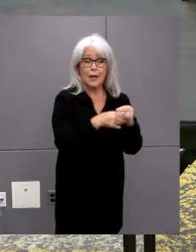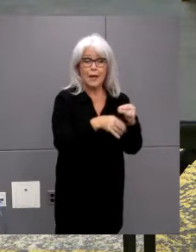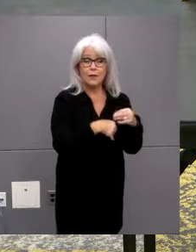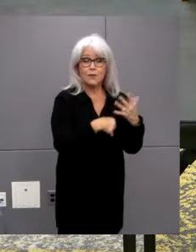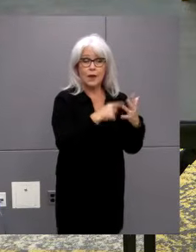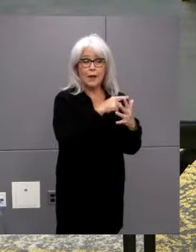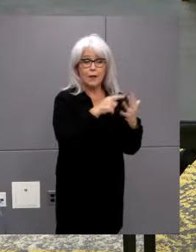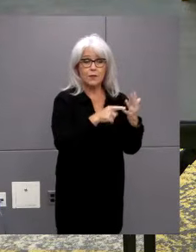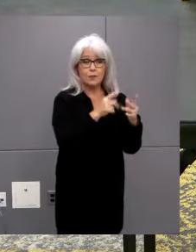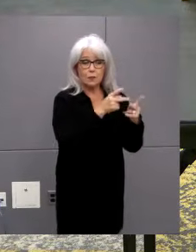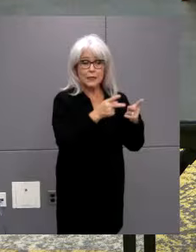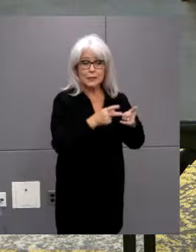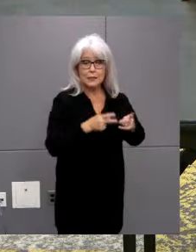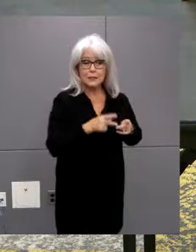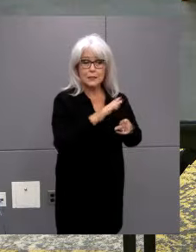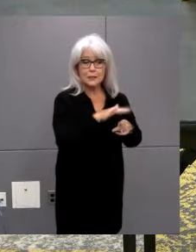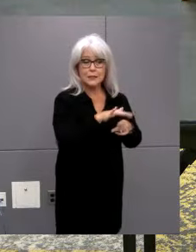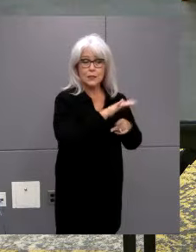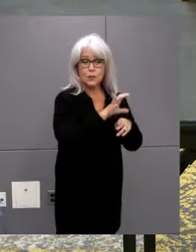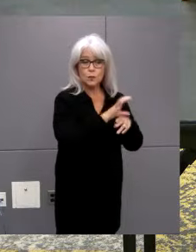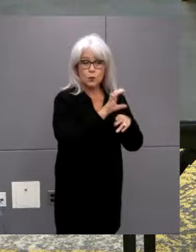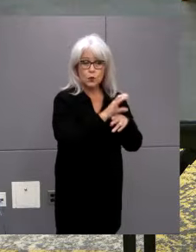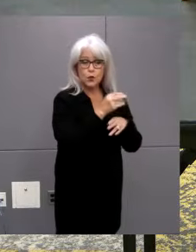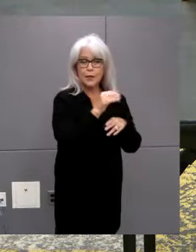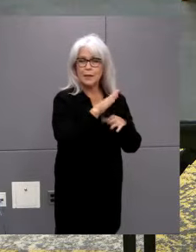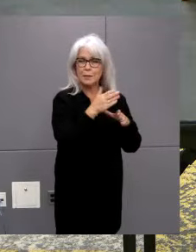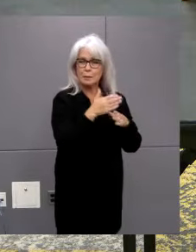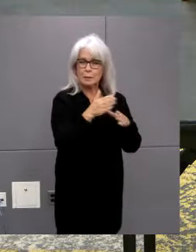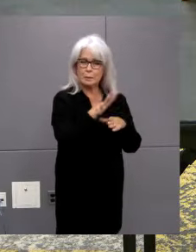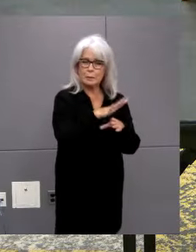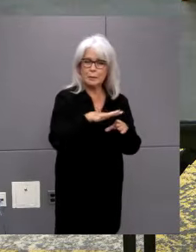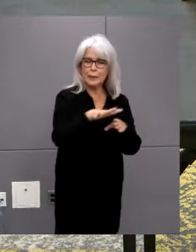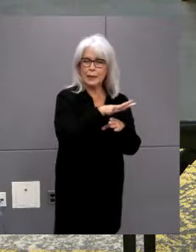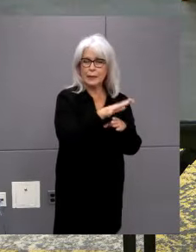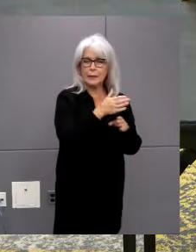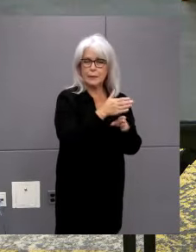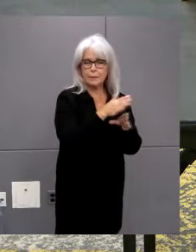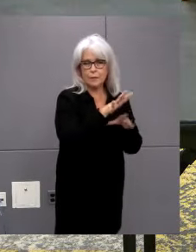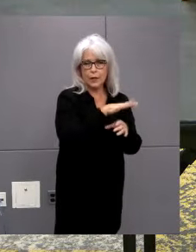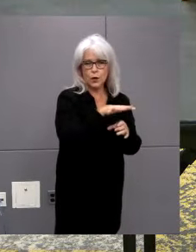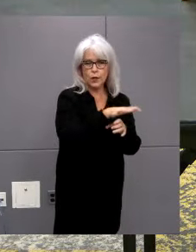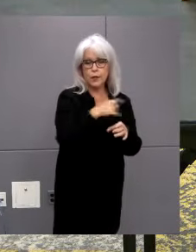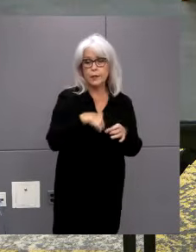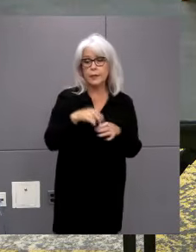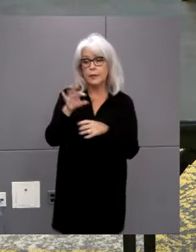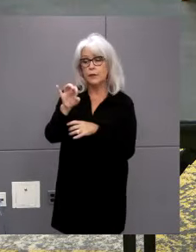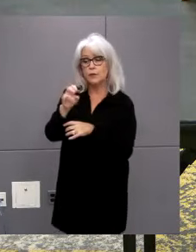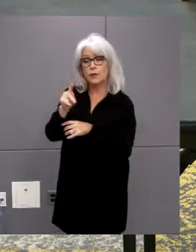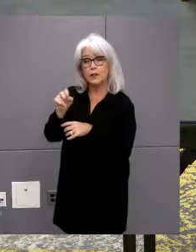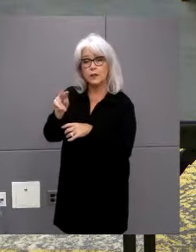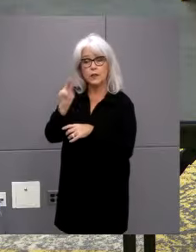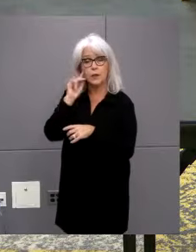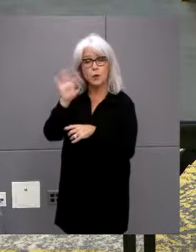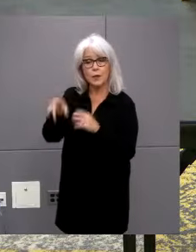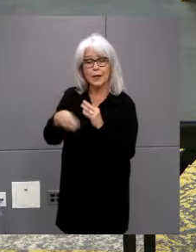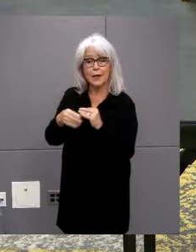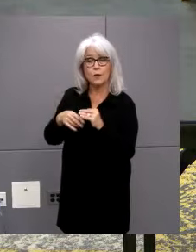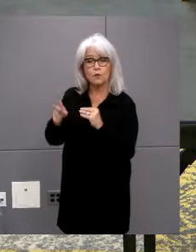between every other computer in main area. And in Fenton, they will add 4 table